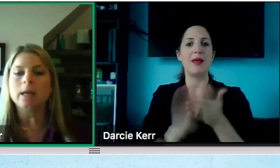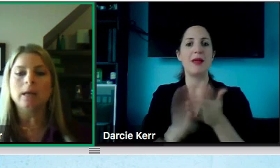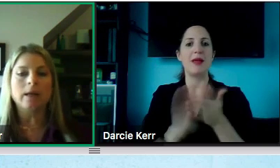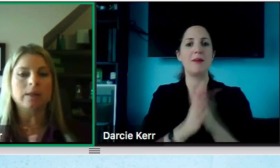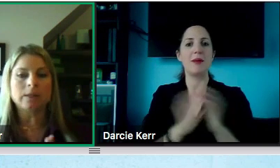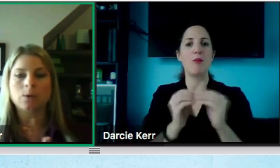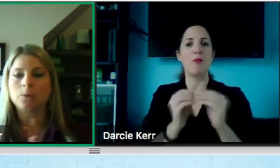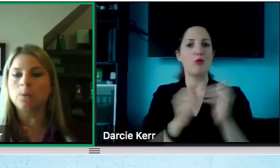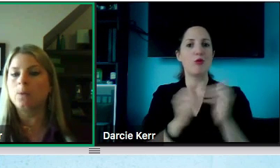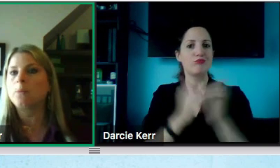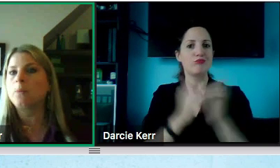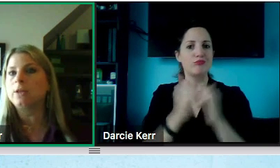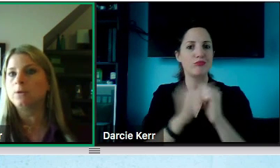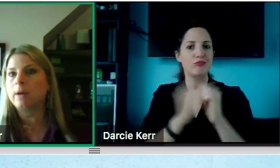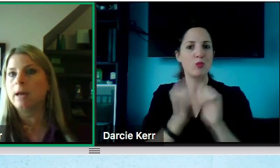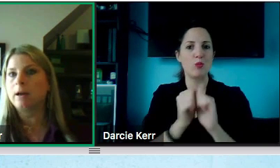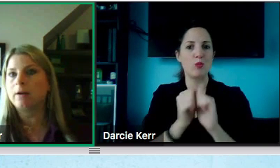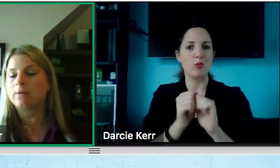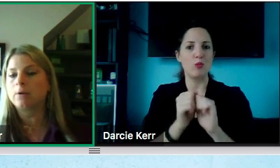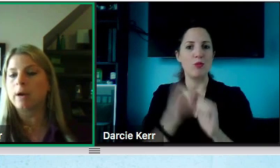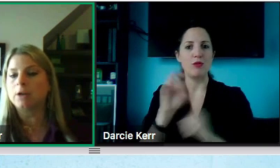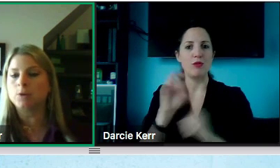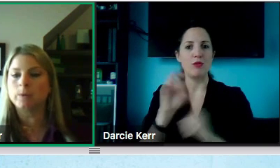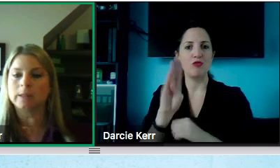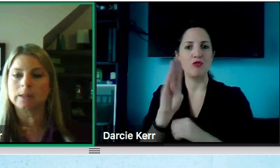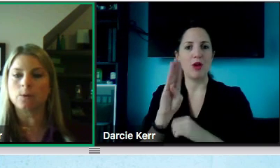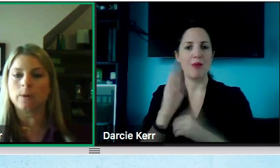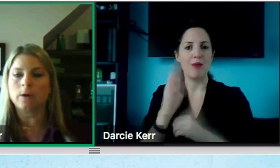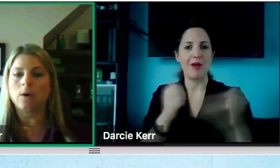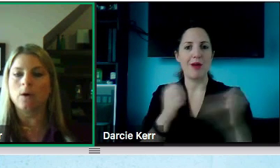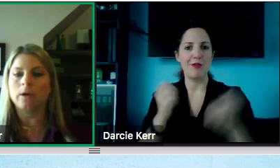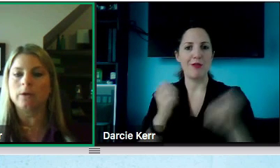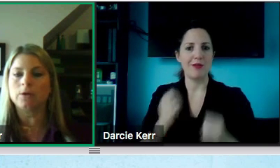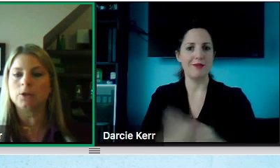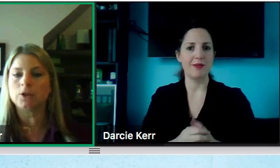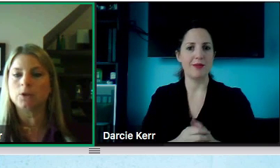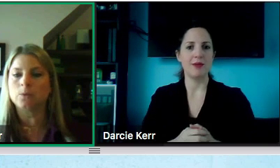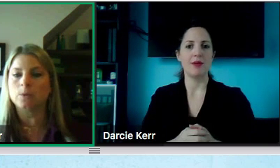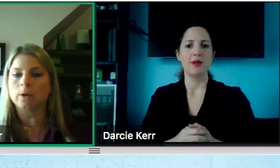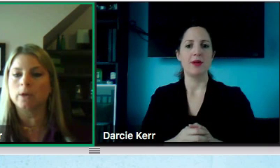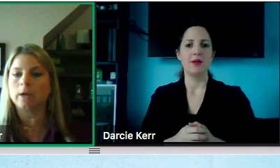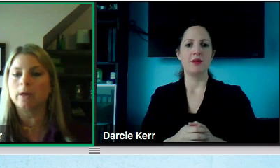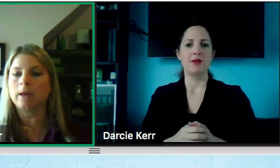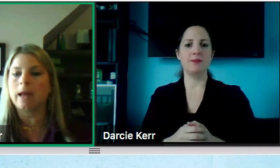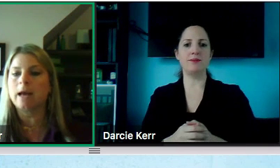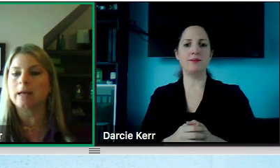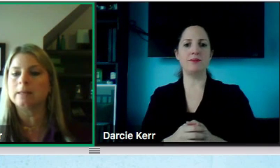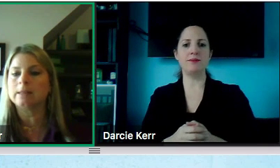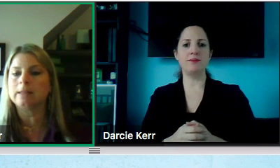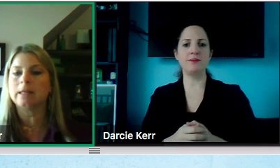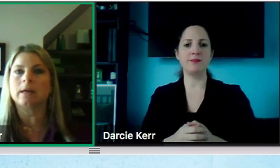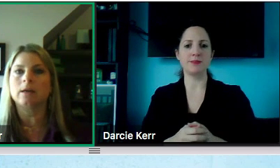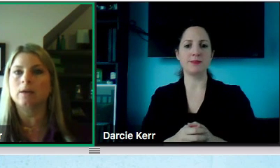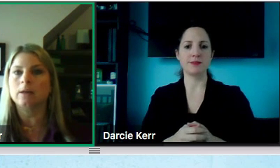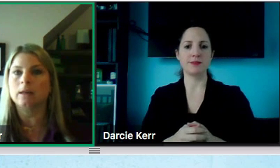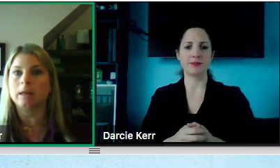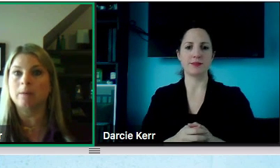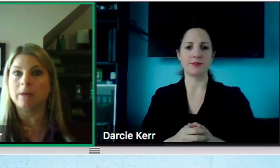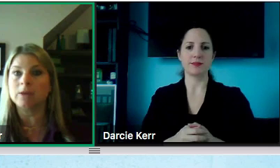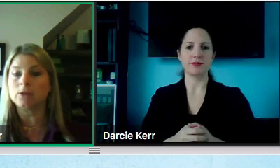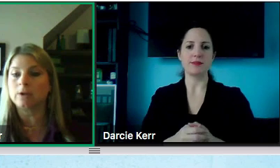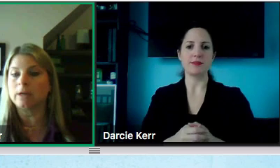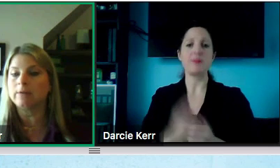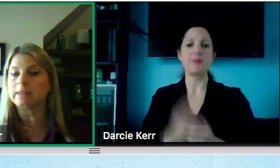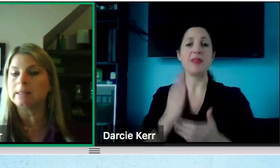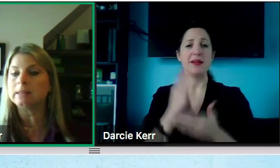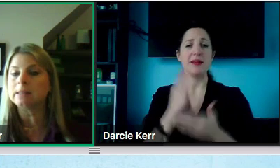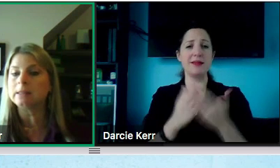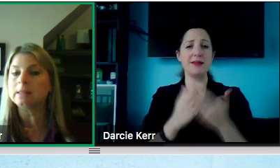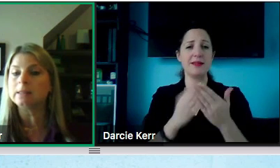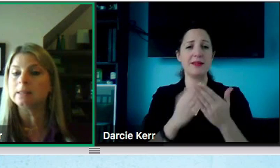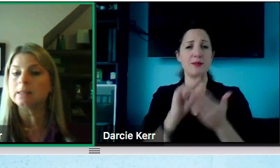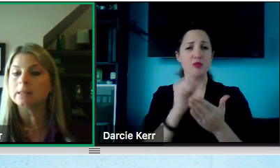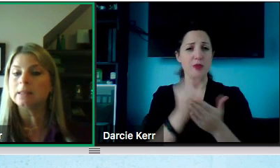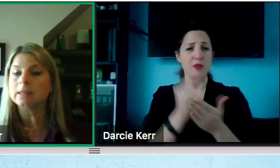market. So we do have graduates going on to work as technical